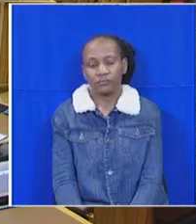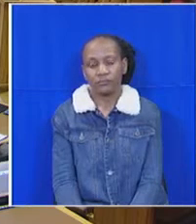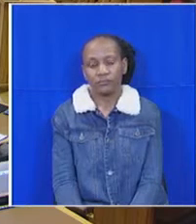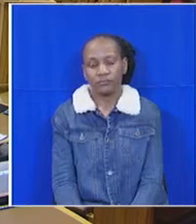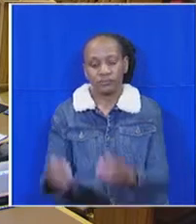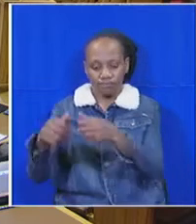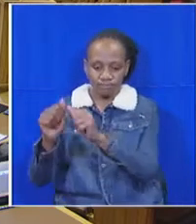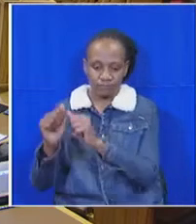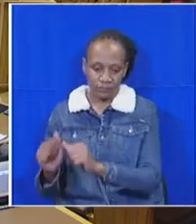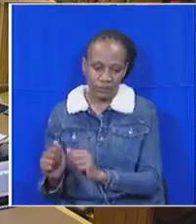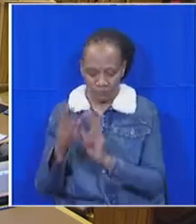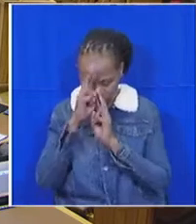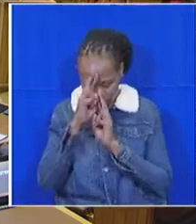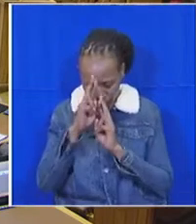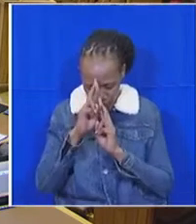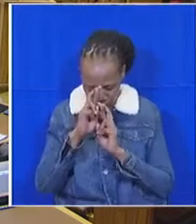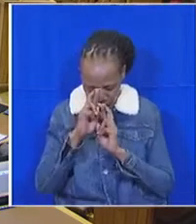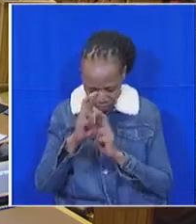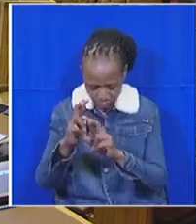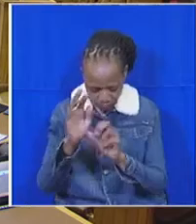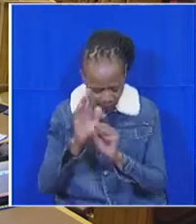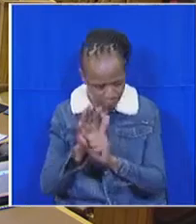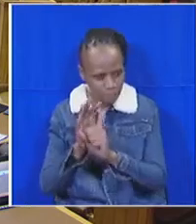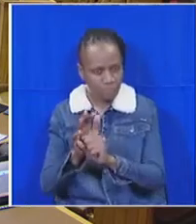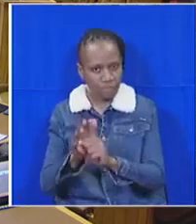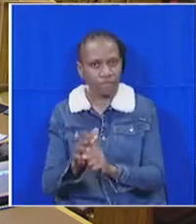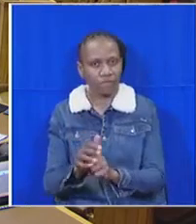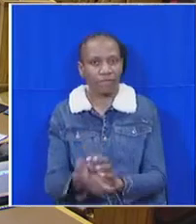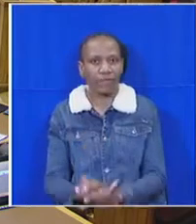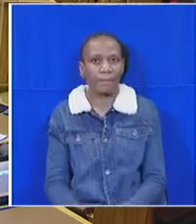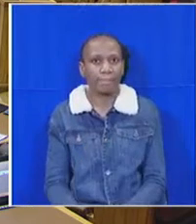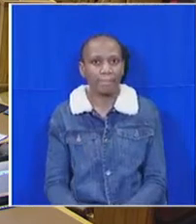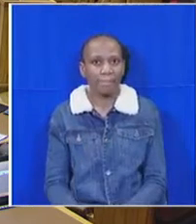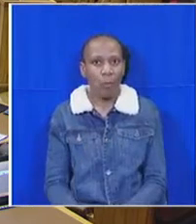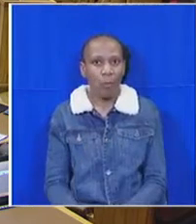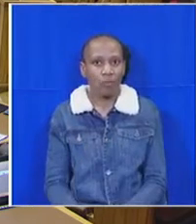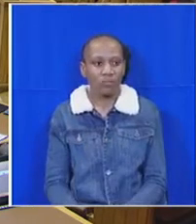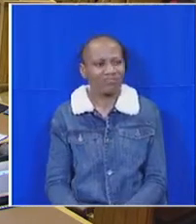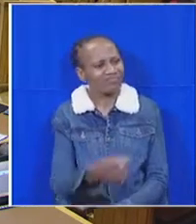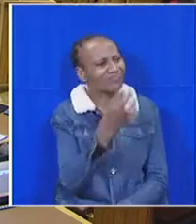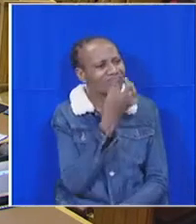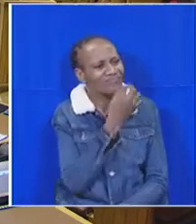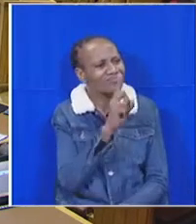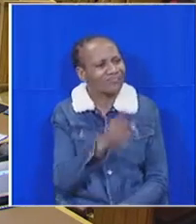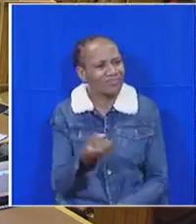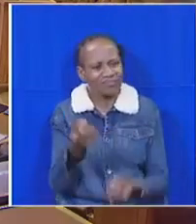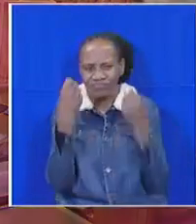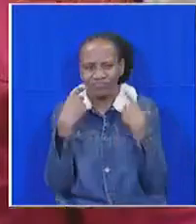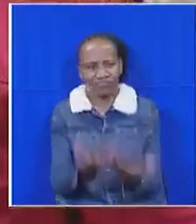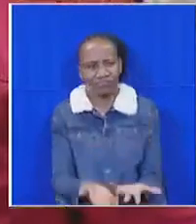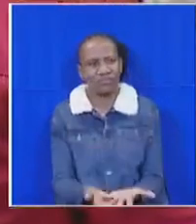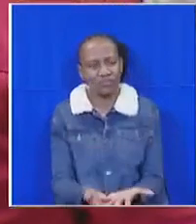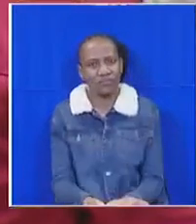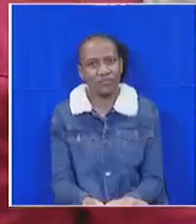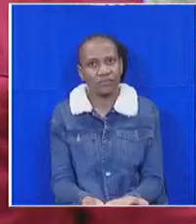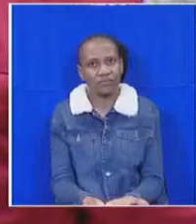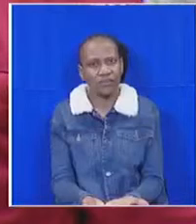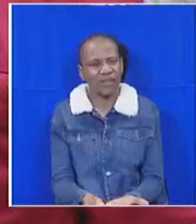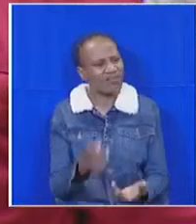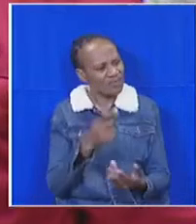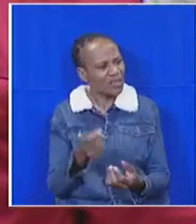Chair, with due respect to Honorable Mthembu, we can't even hear what you are saying, because exactly on your tone